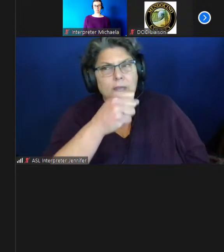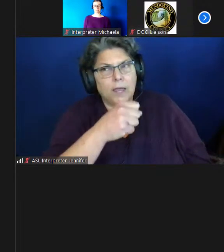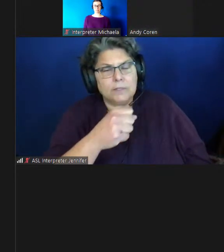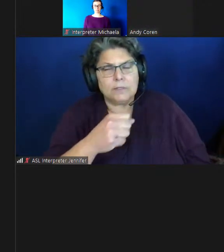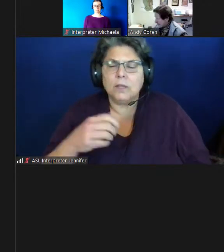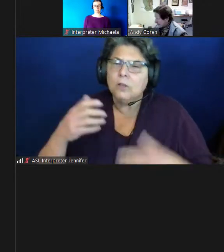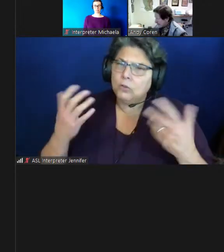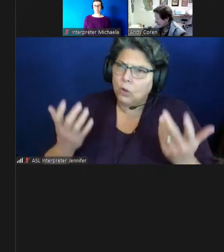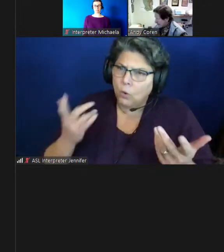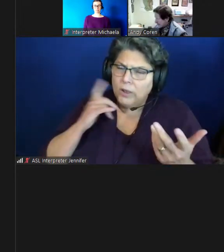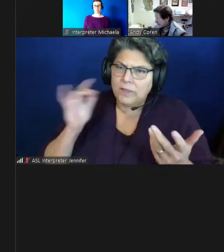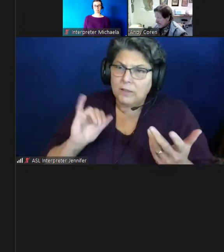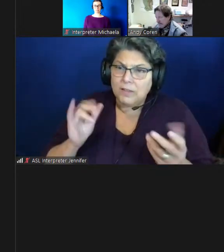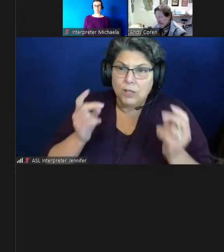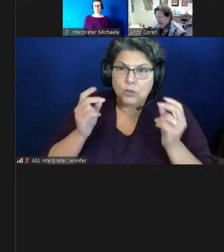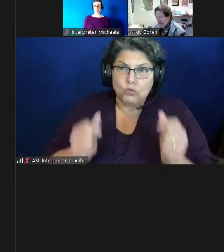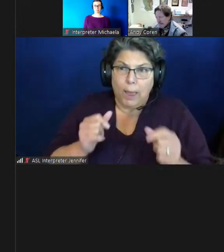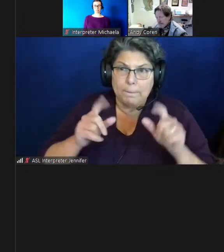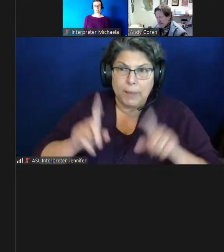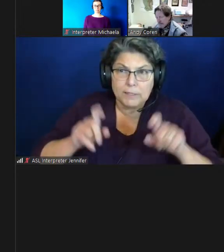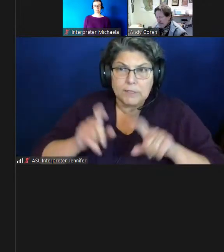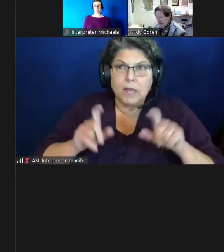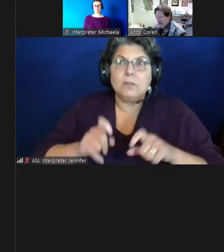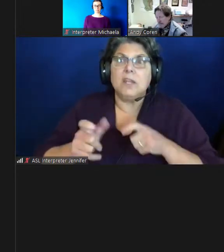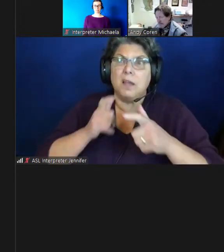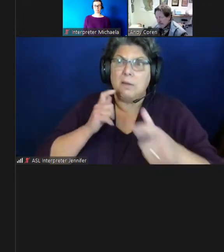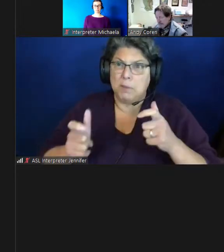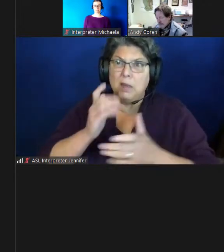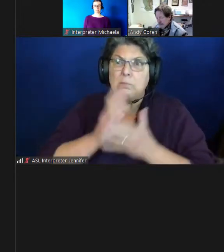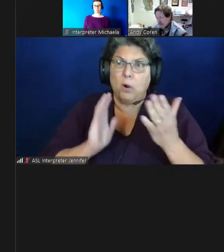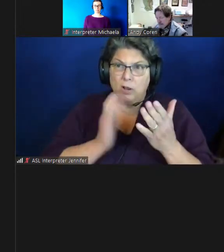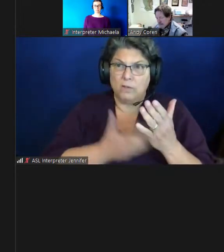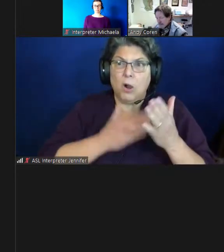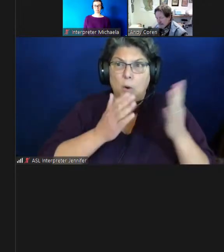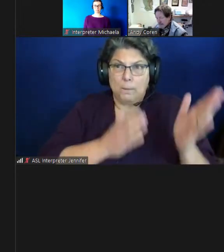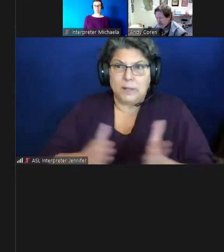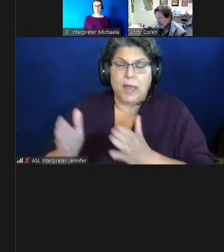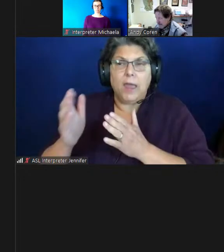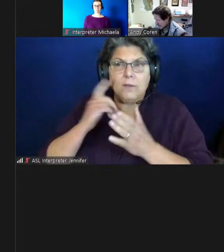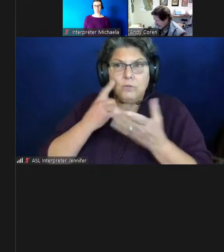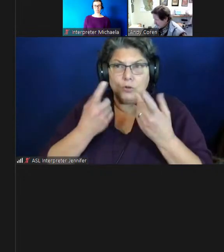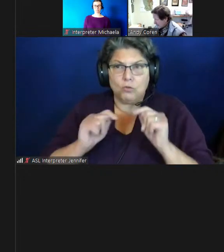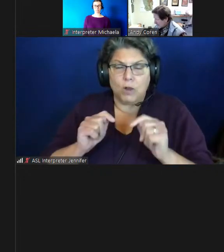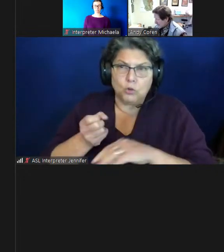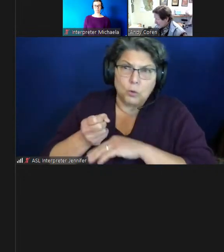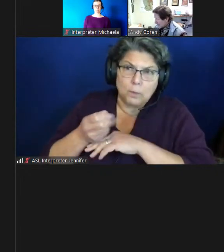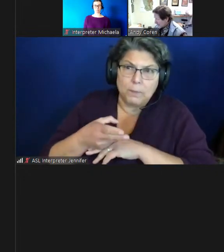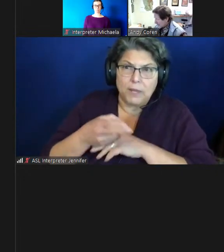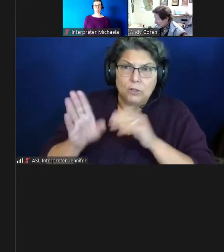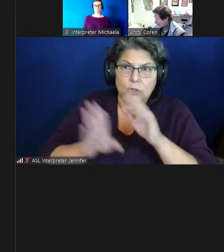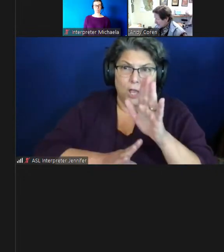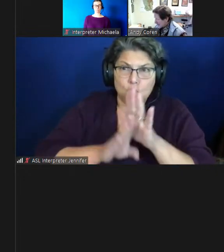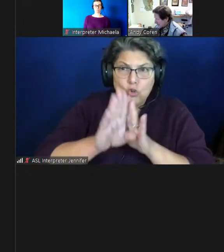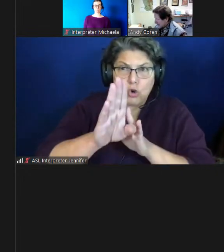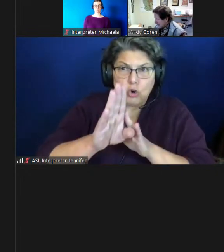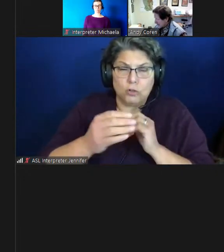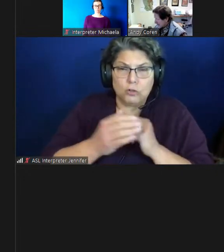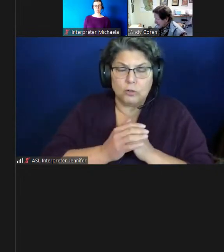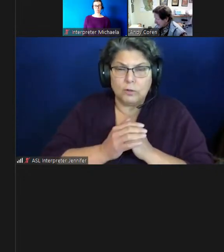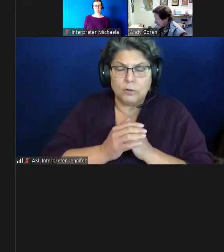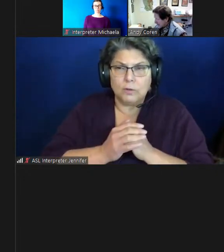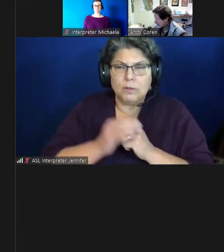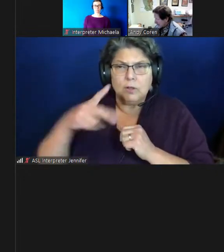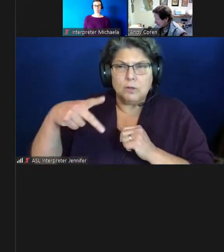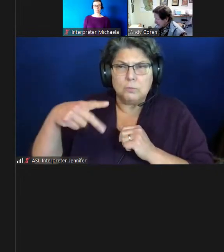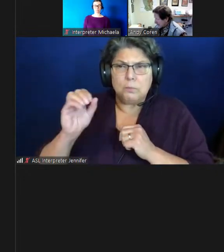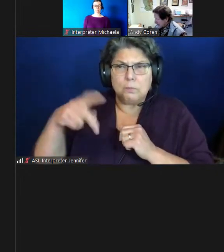it sounds like rapid testing is a huge part of the strategy for getting ahead of the surge. And there's been a pop-up